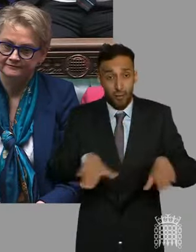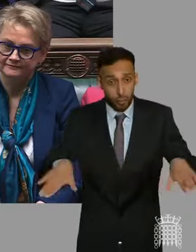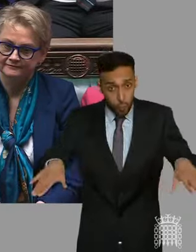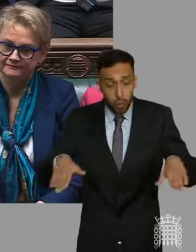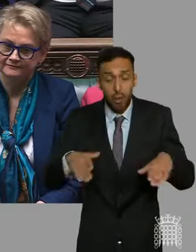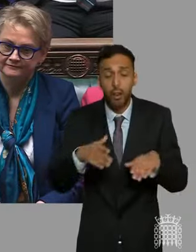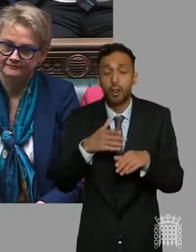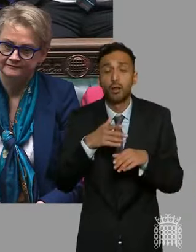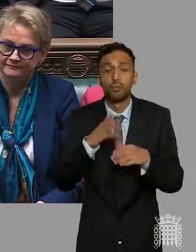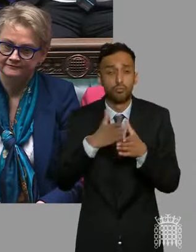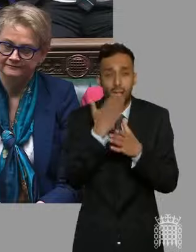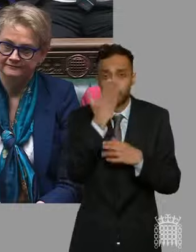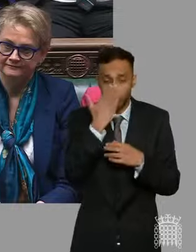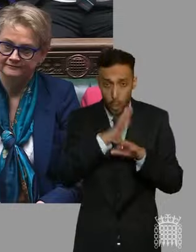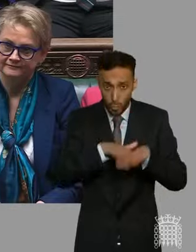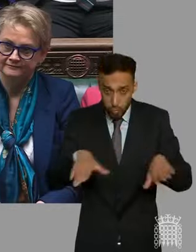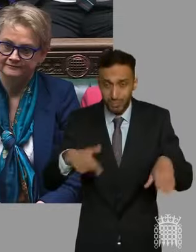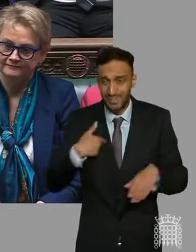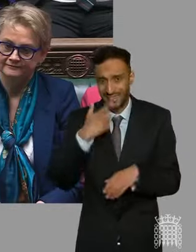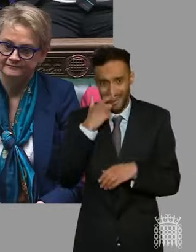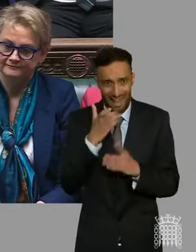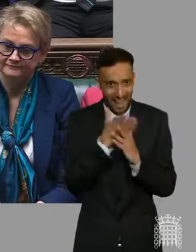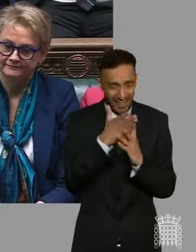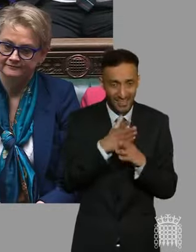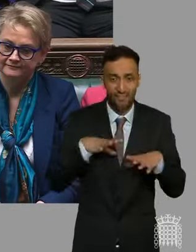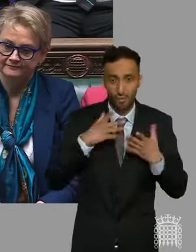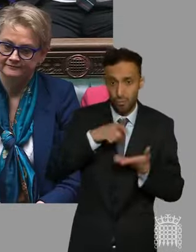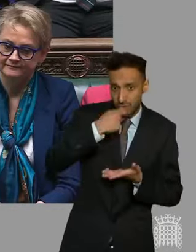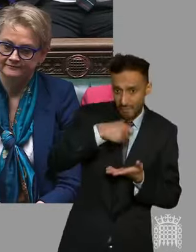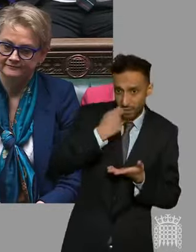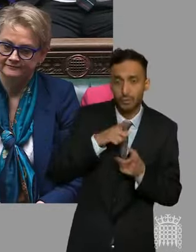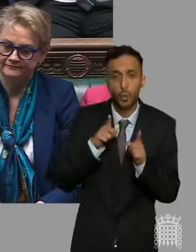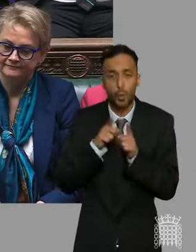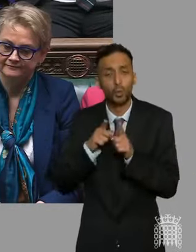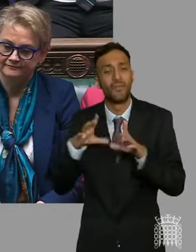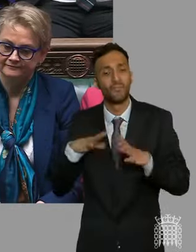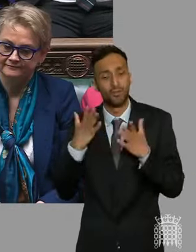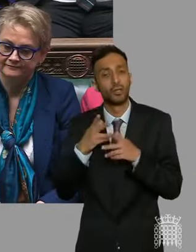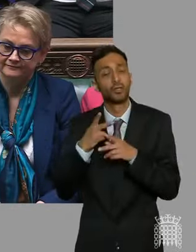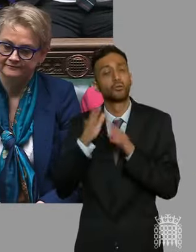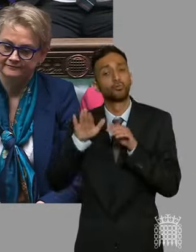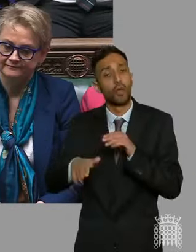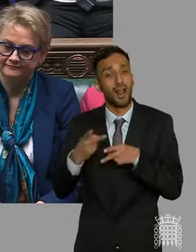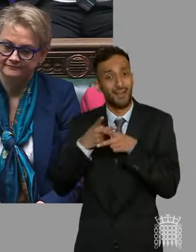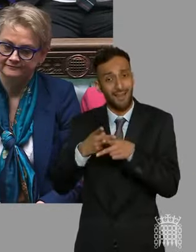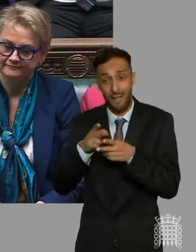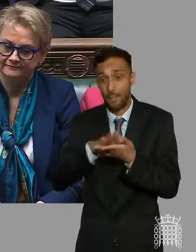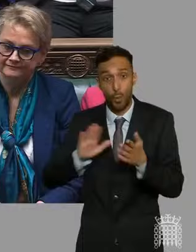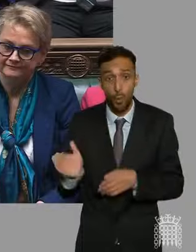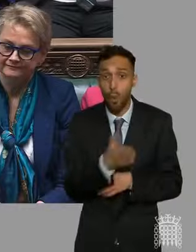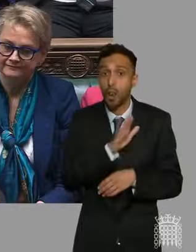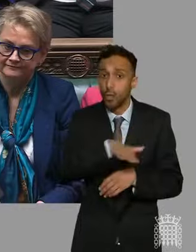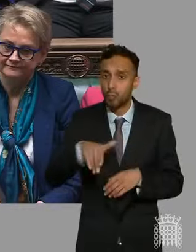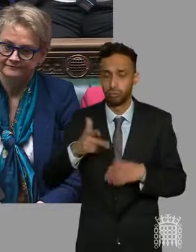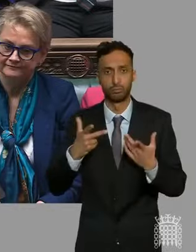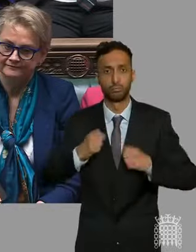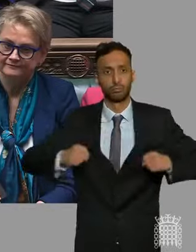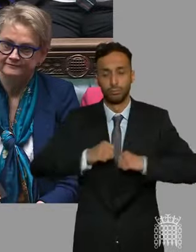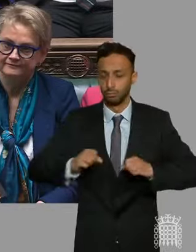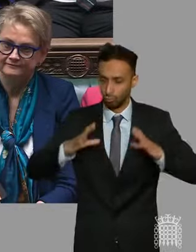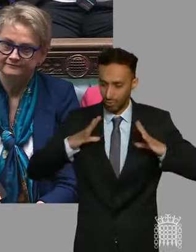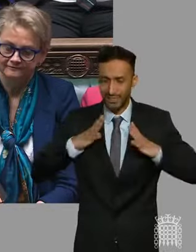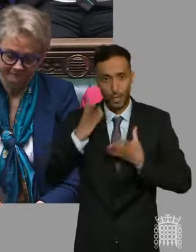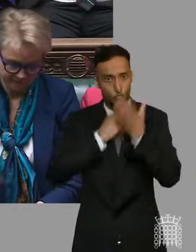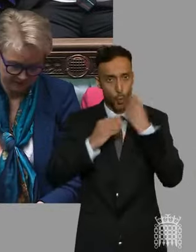means every child ready to learn, and parents, of course, supported with up to £450 a year back in their pockets. That's the change a